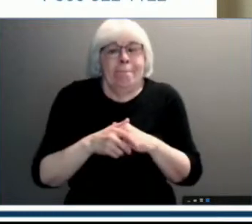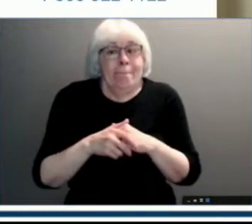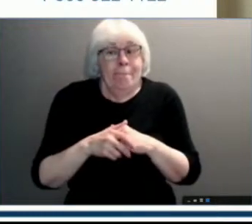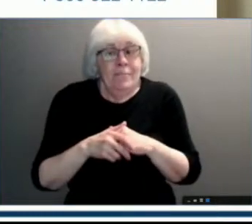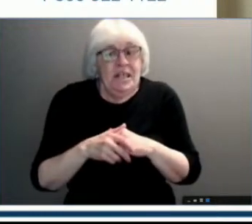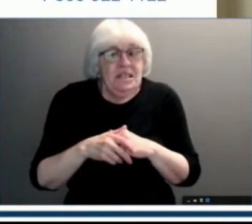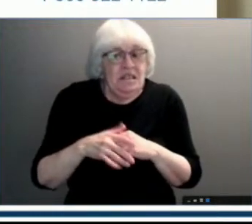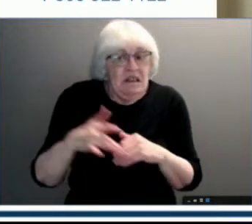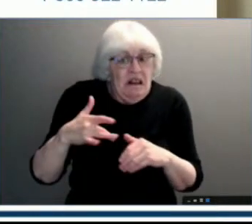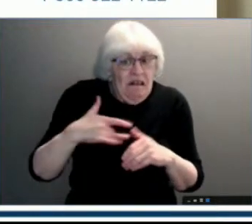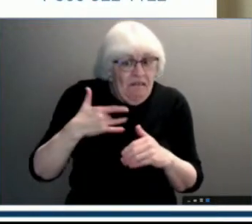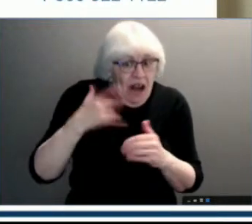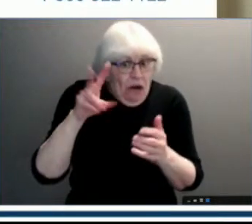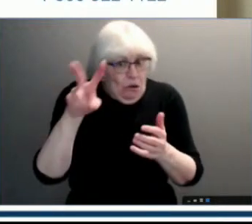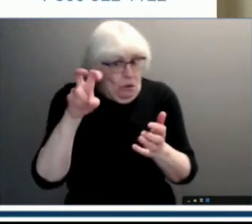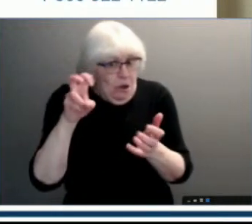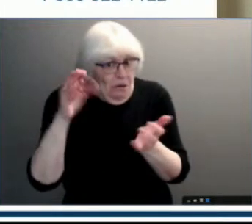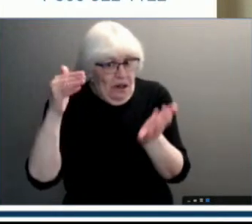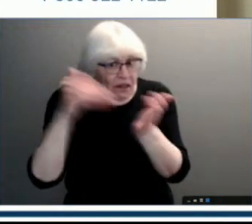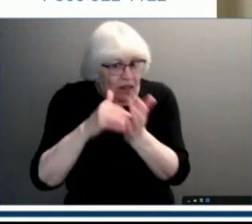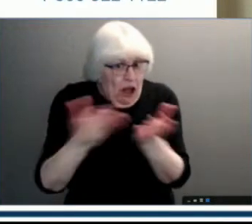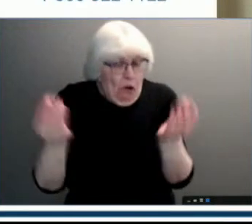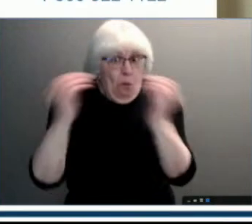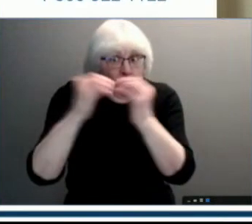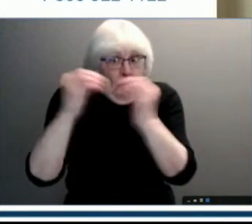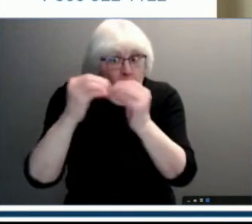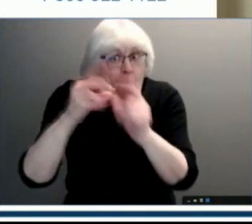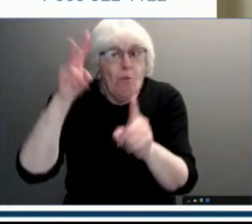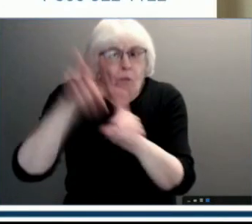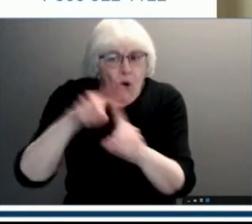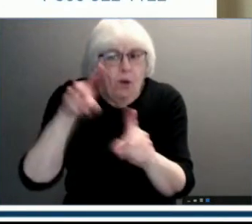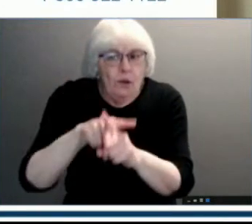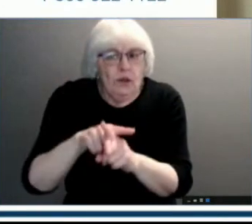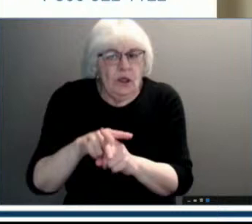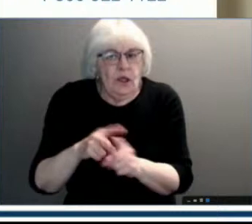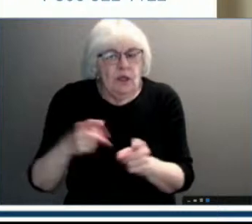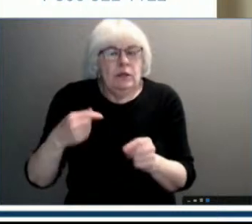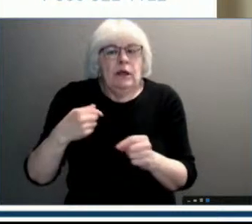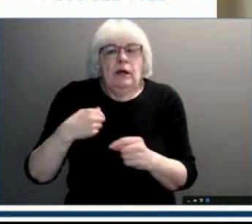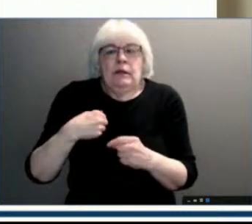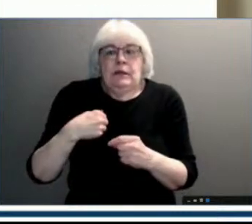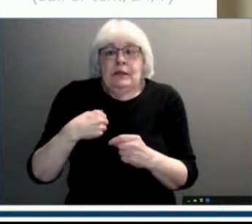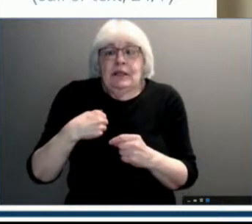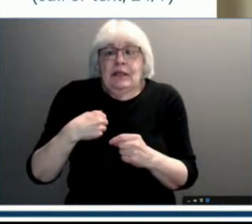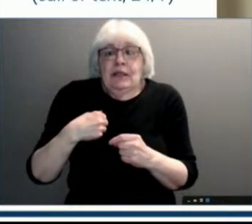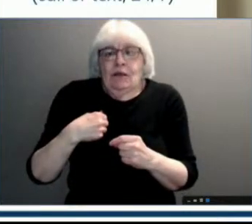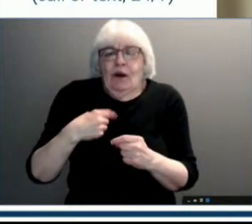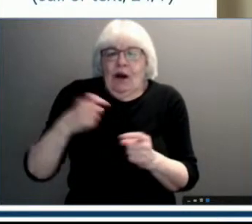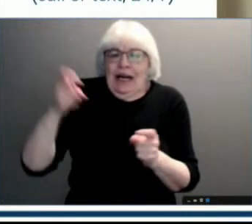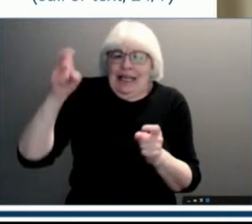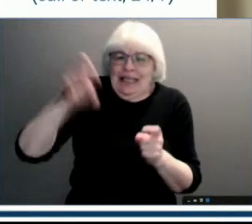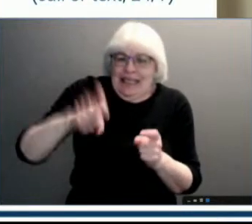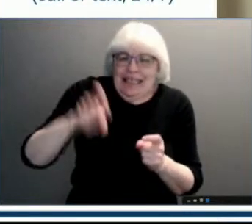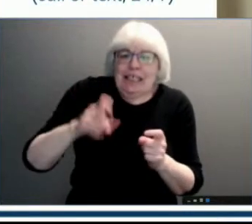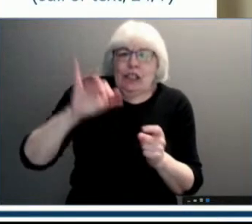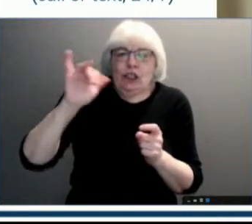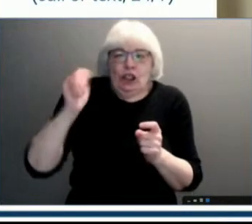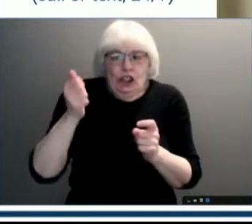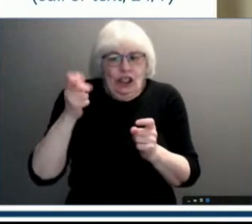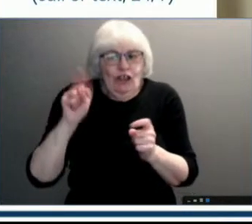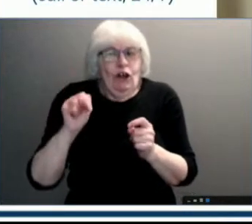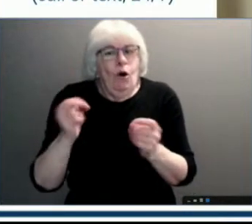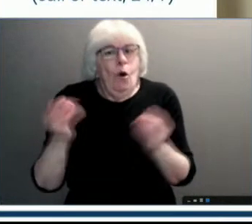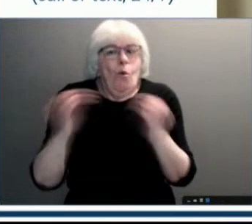additional appointments, and meet the full need during January, with less people having to wait into February, we need some